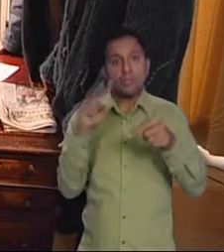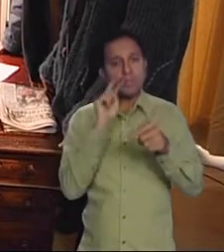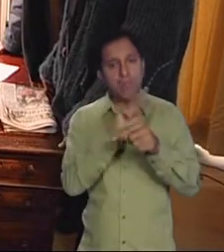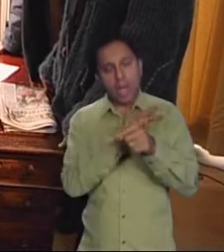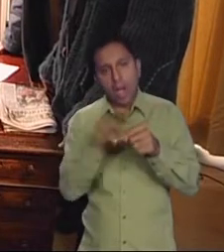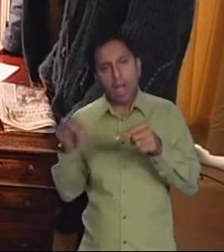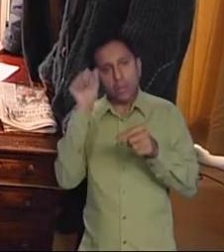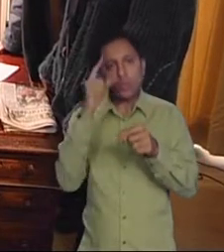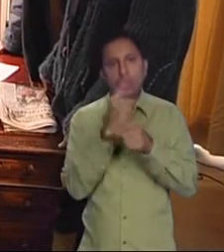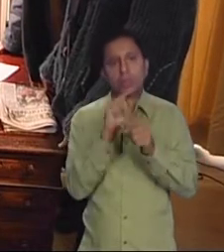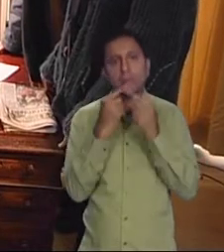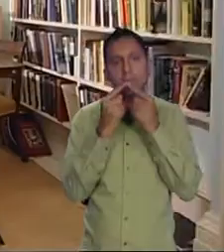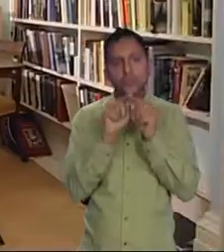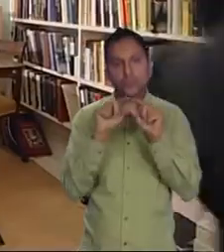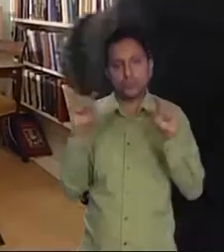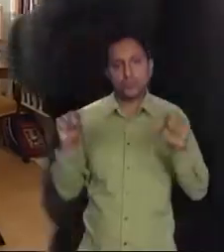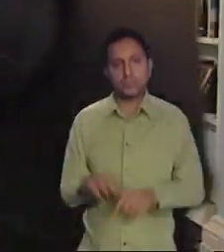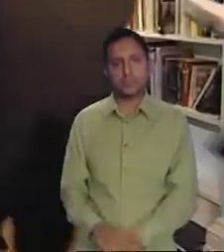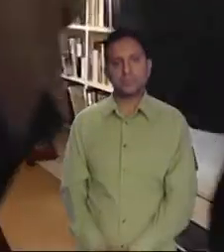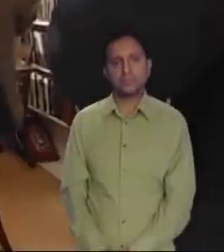it, and the message will become transparent.